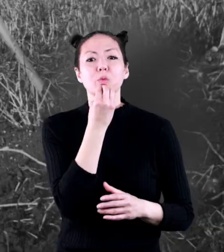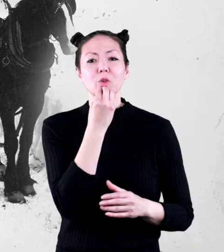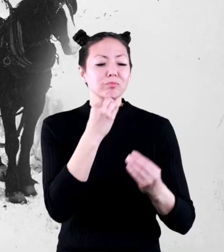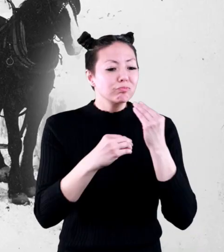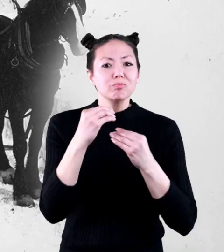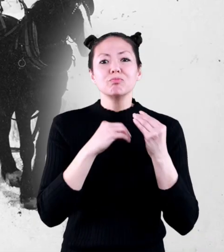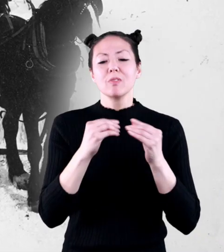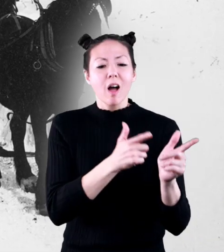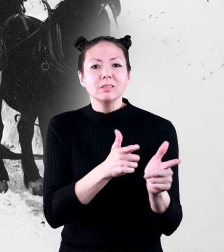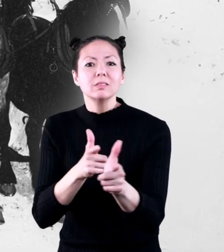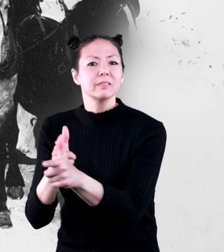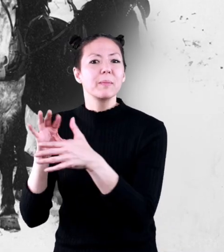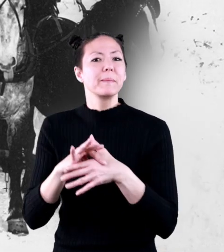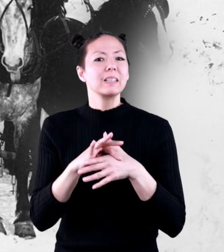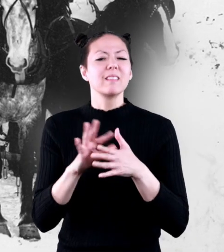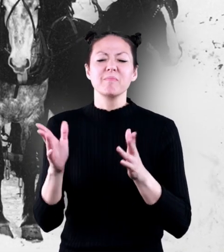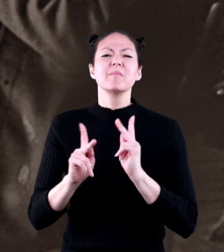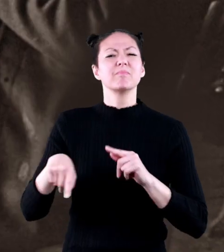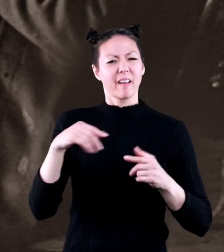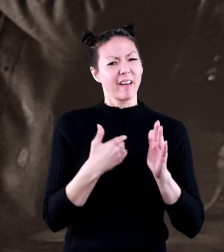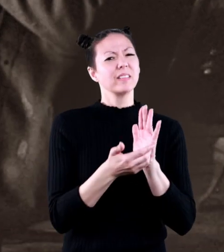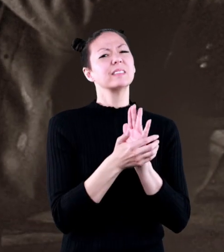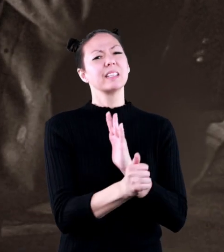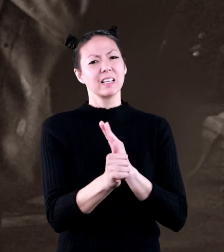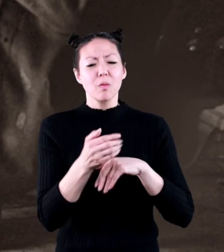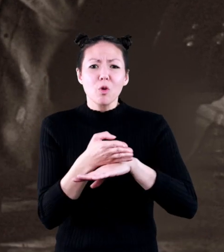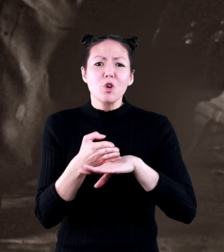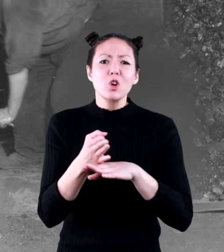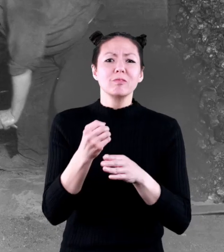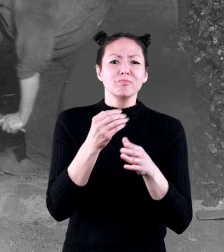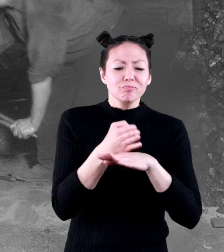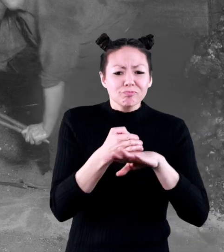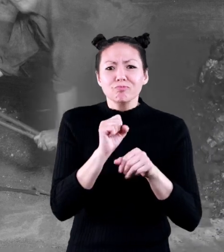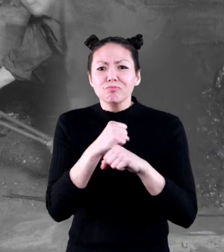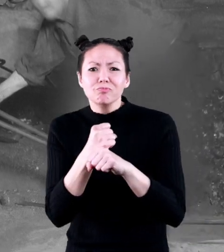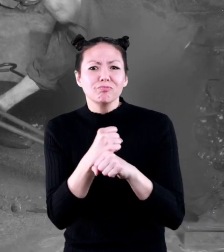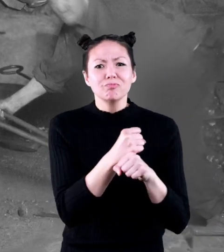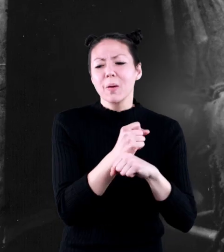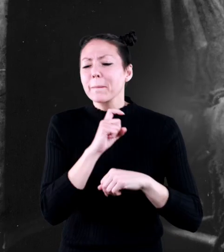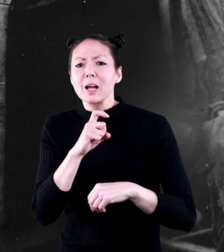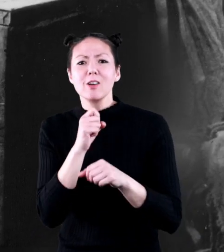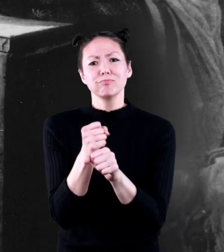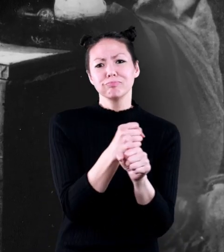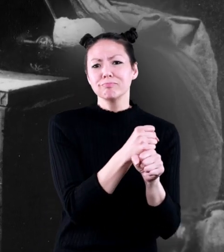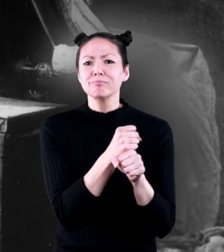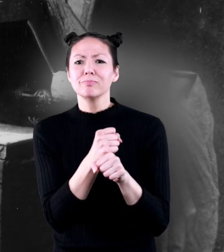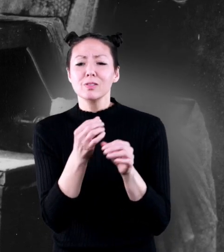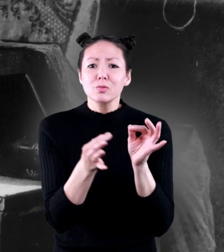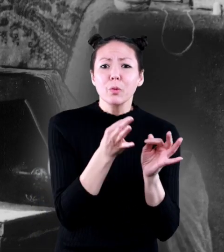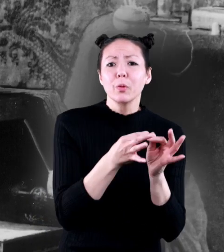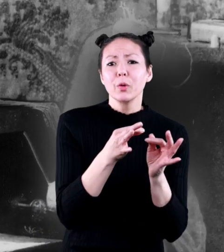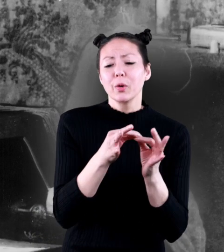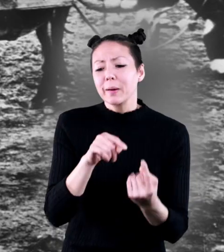ate. If a person had a skill, like woodworking or working with metal, or maybe sewing and spinning and